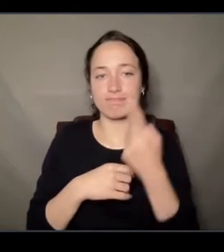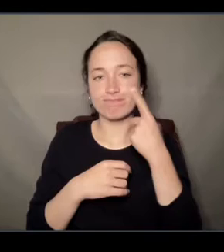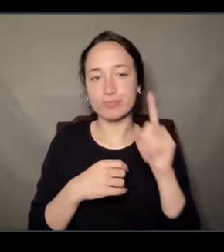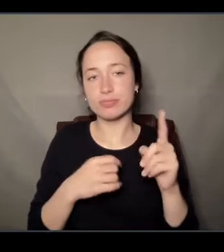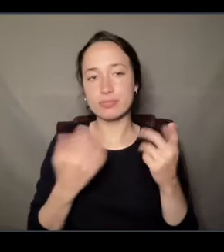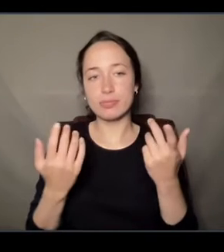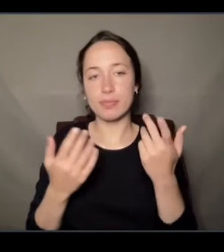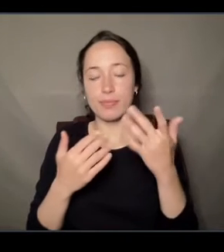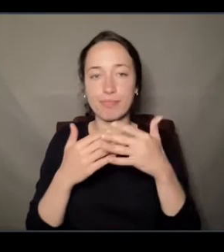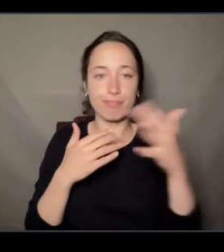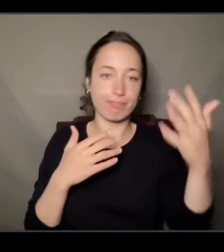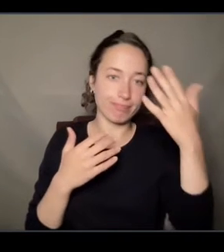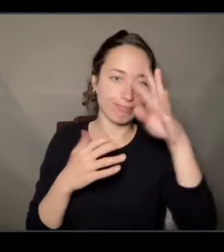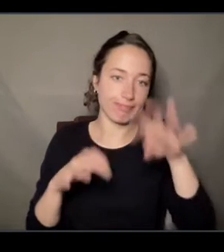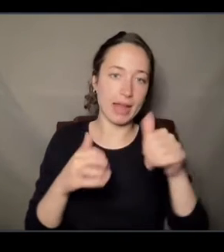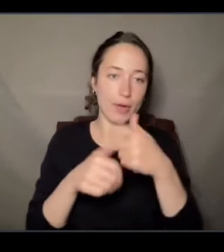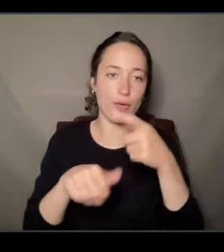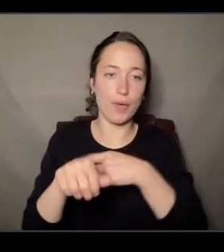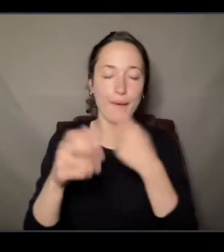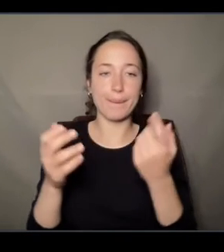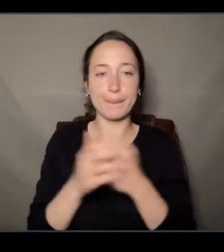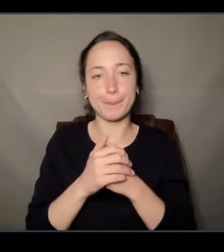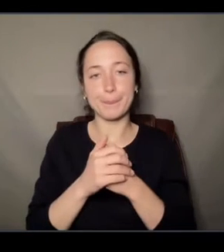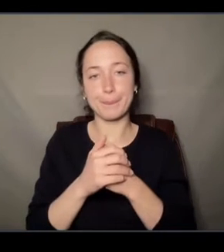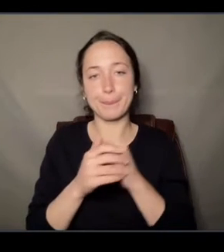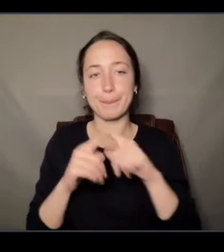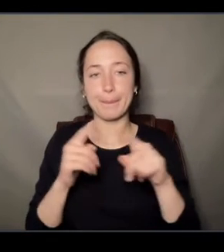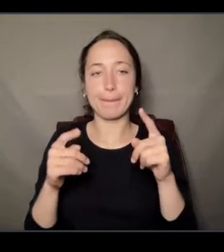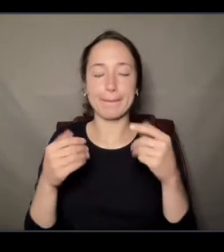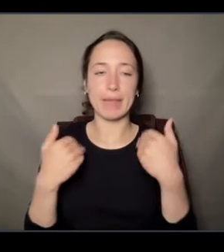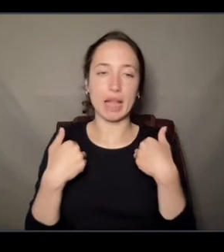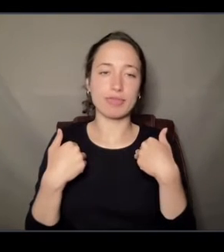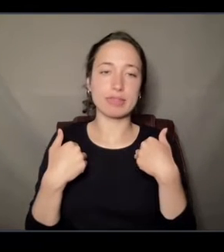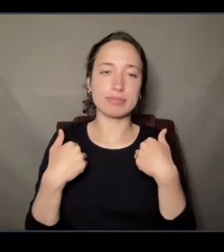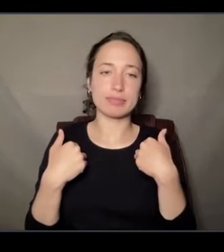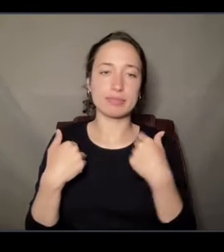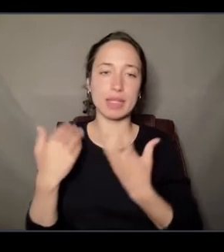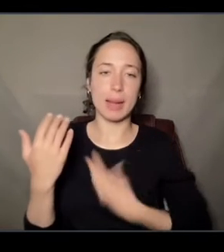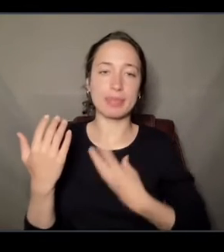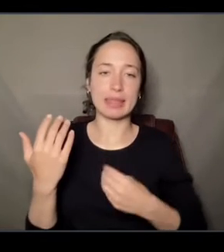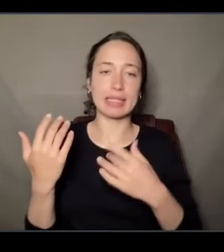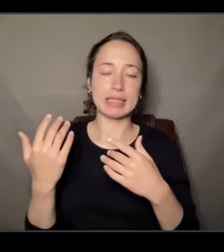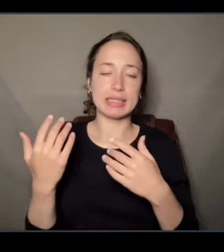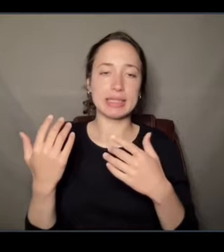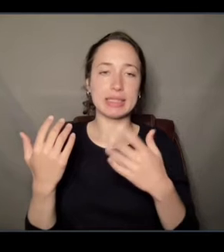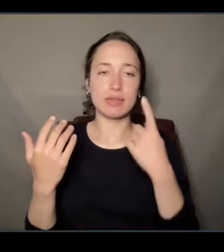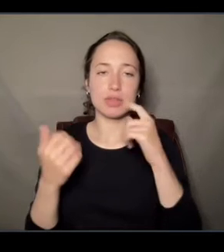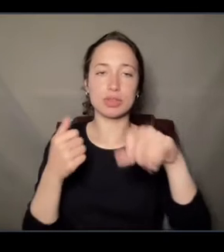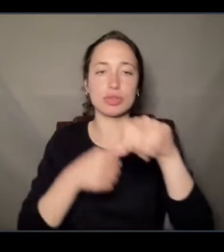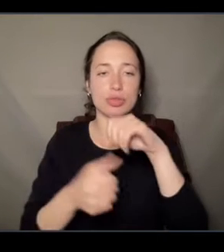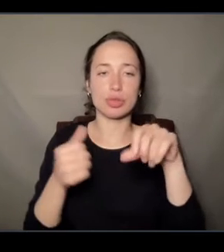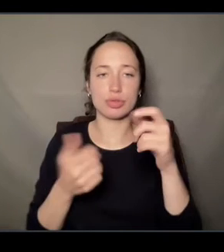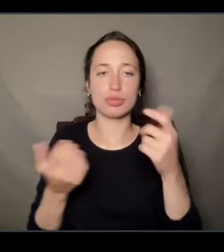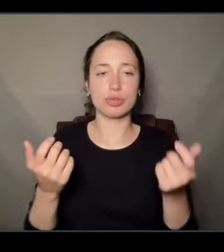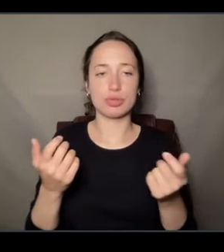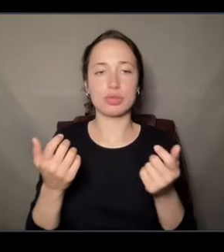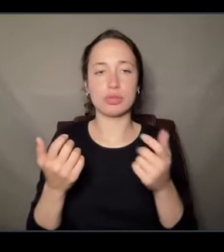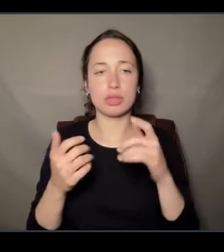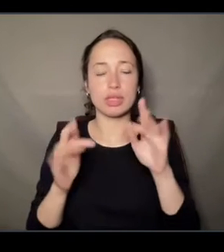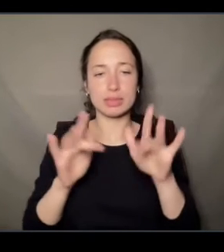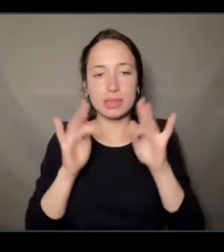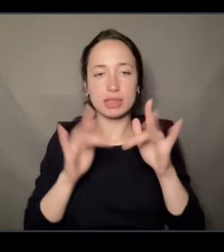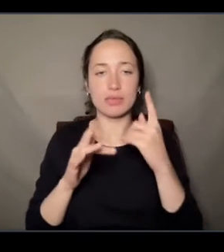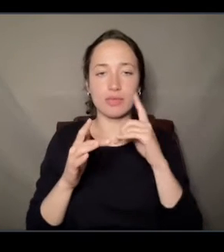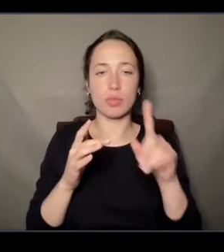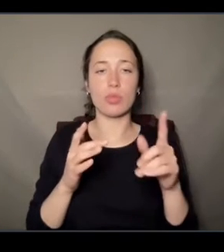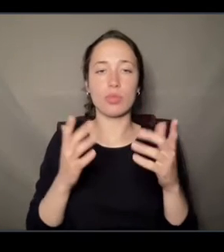them for you know, who knows how long. So there's so many ways that we can have empathy for each other and sympathy